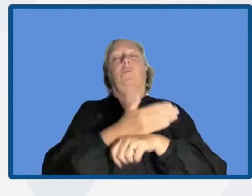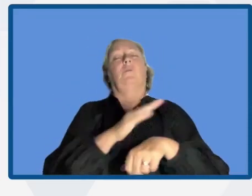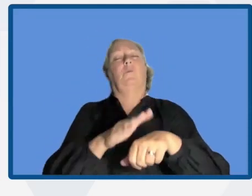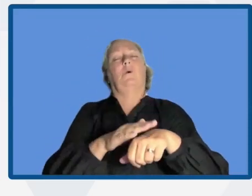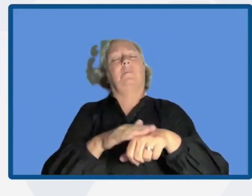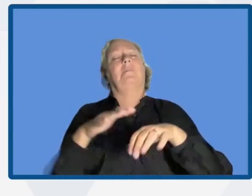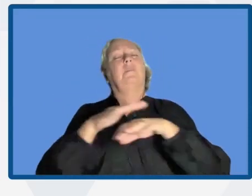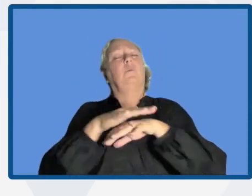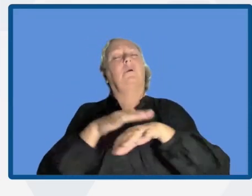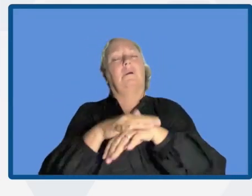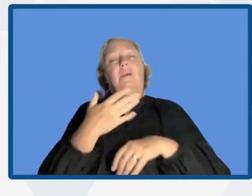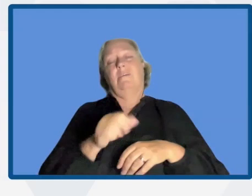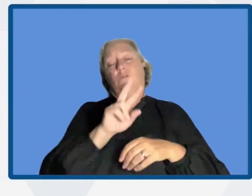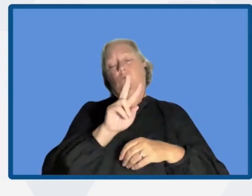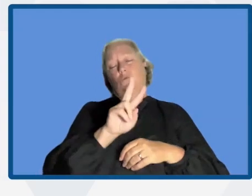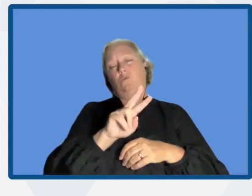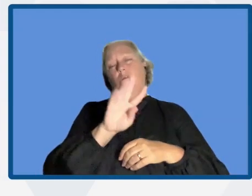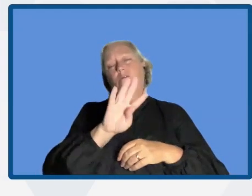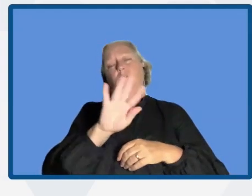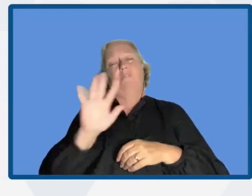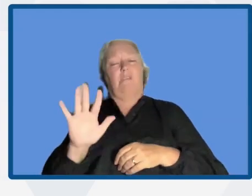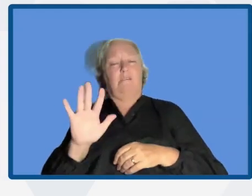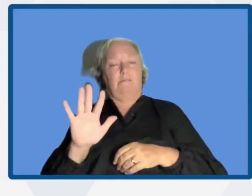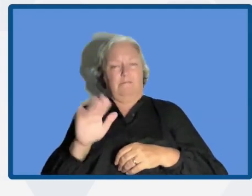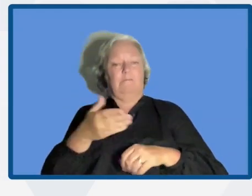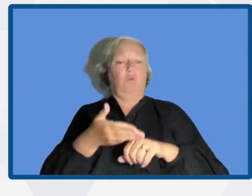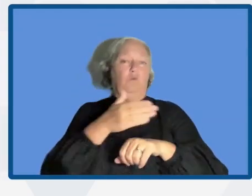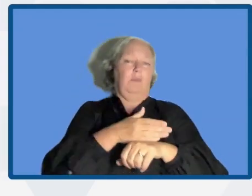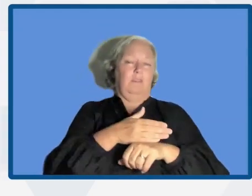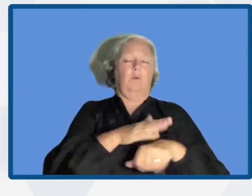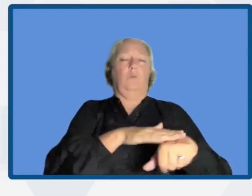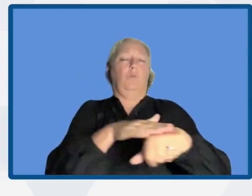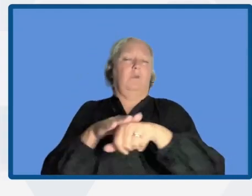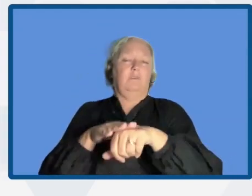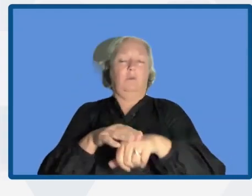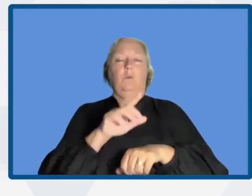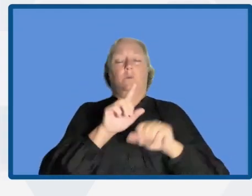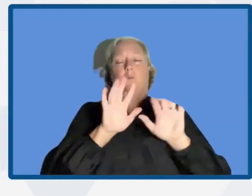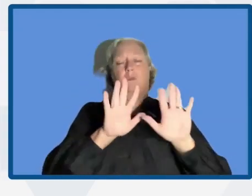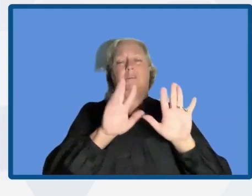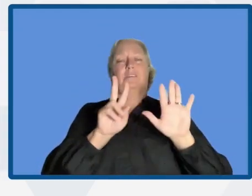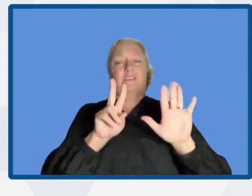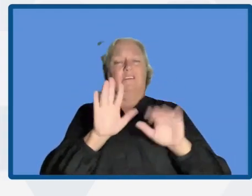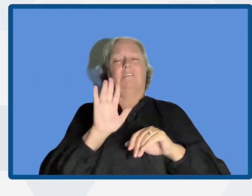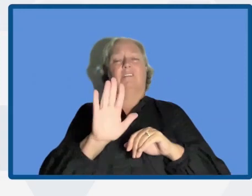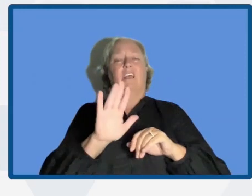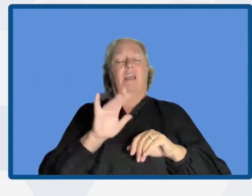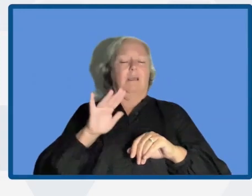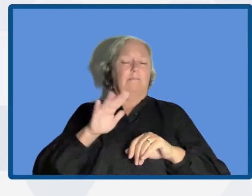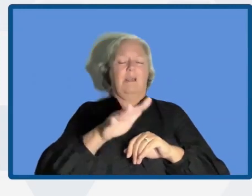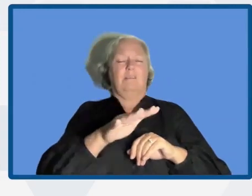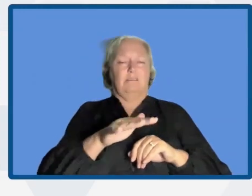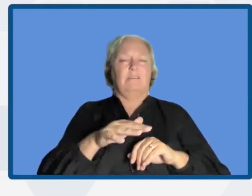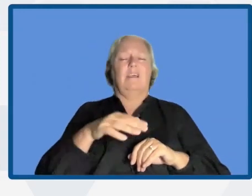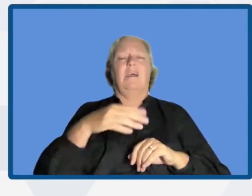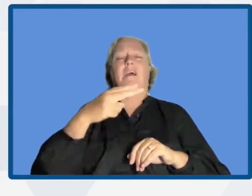are 245 early warning systems, 17 are multi-hazard. Peru is currently, or